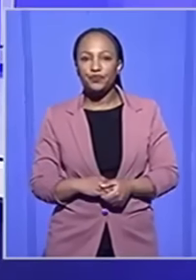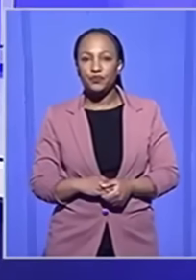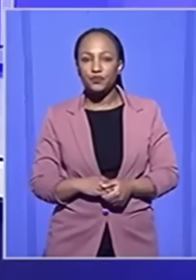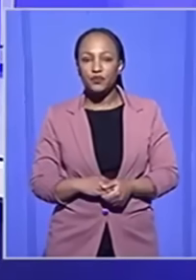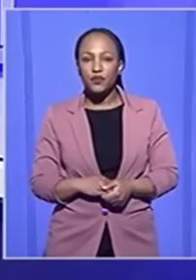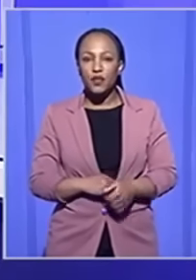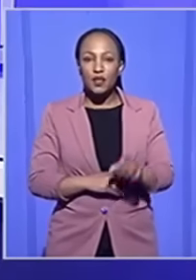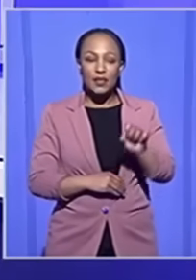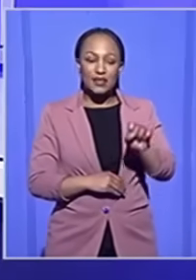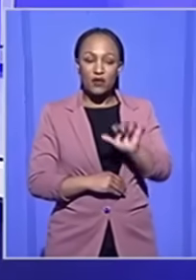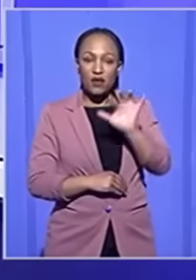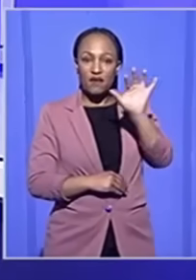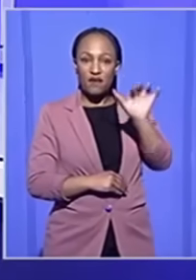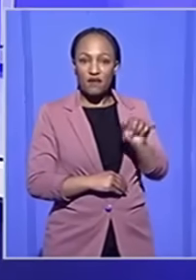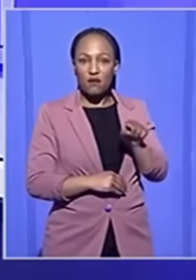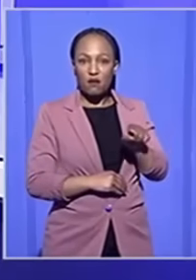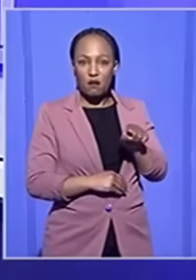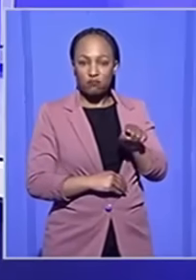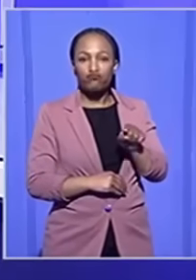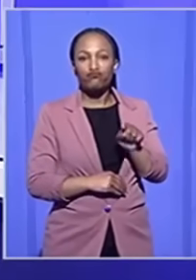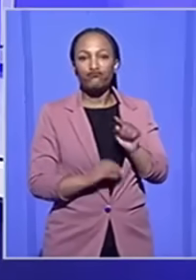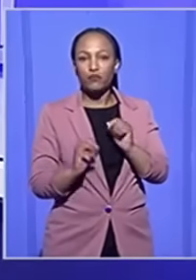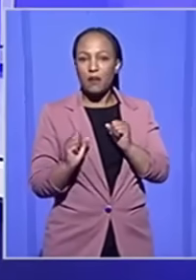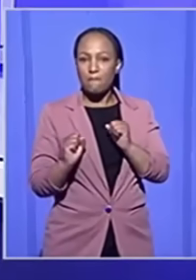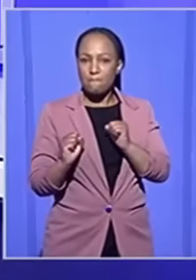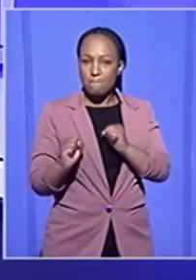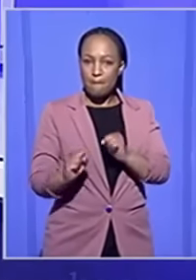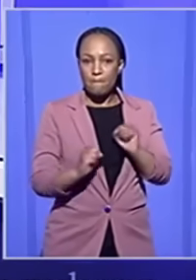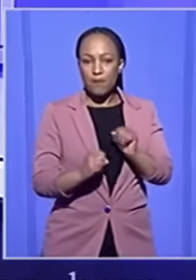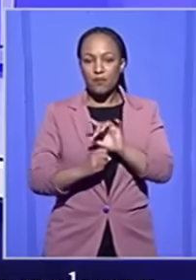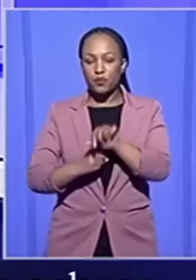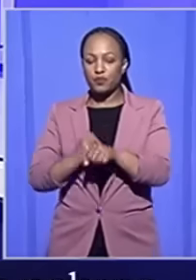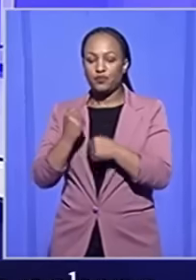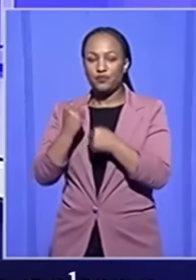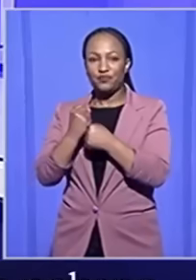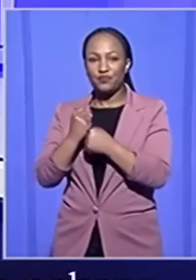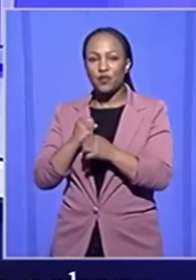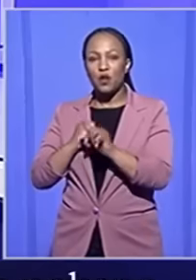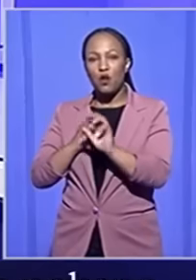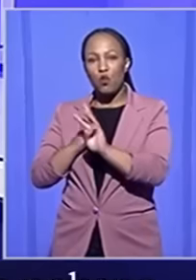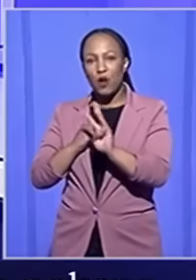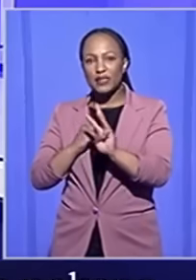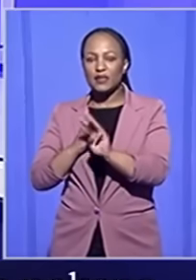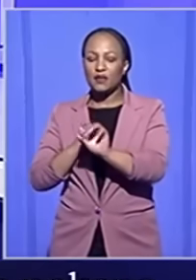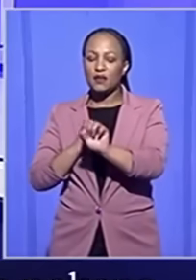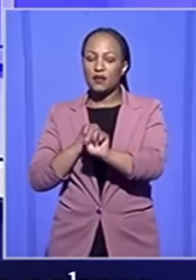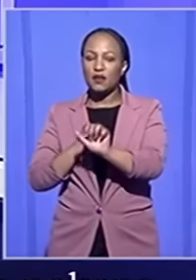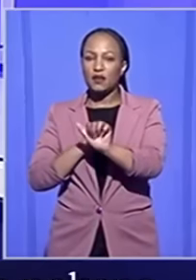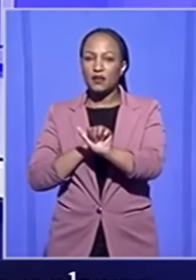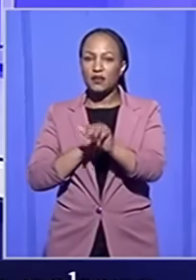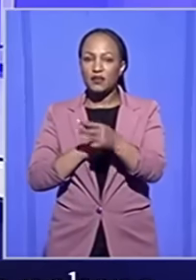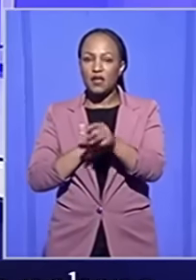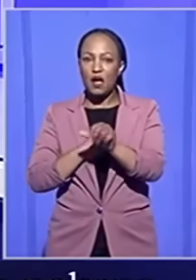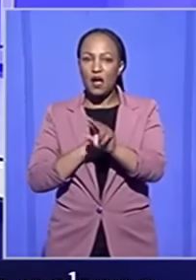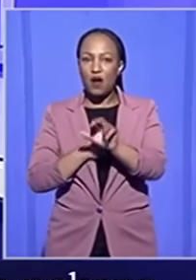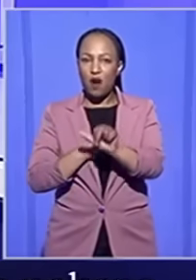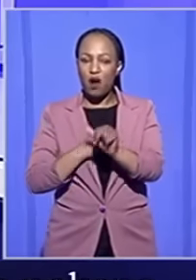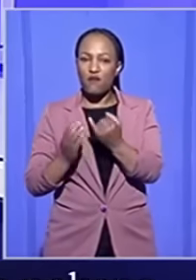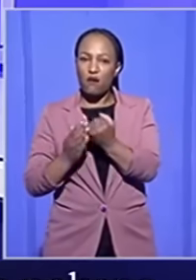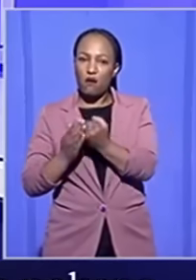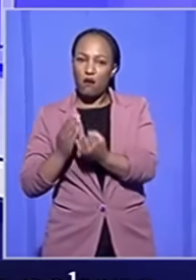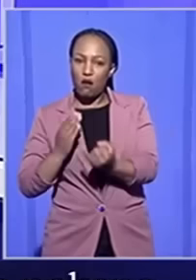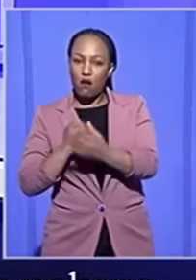Afrika Borwa o ntse a tlhomame mo kemonokeng ya gagwe go kopo ya Western Sahara ya go ikemela. Dikgolagano tsa dinaga tseno ka